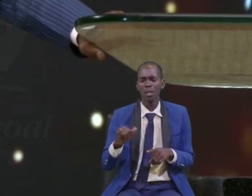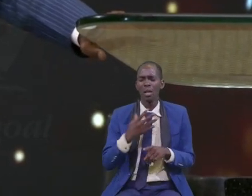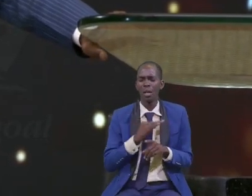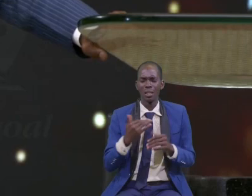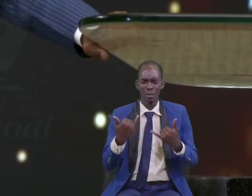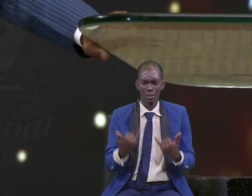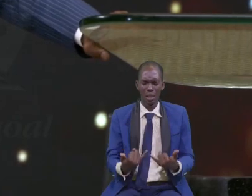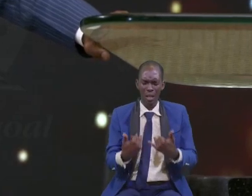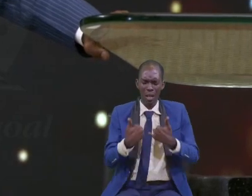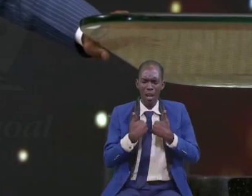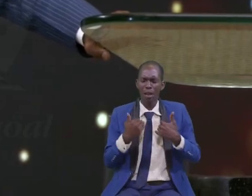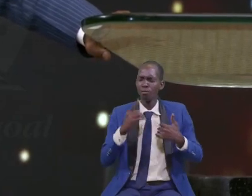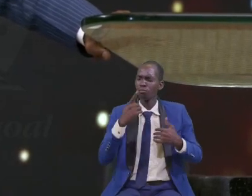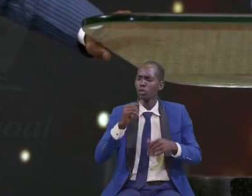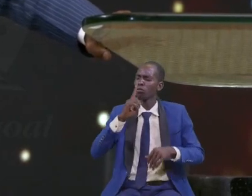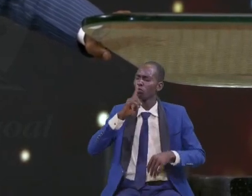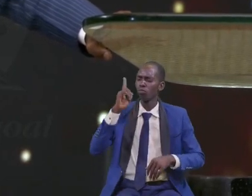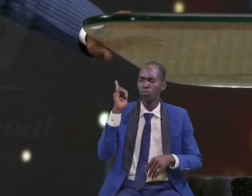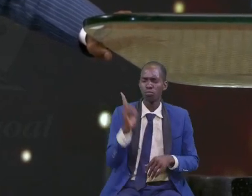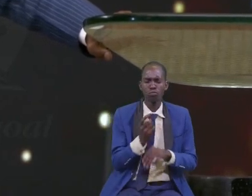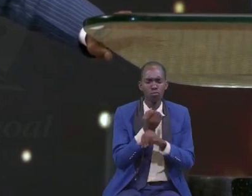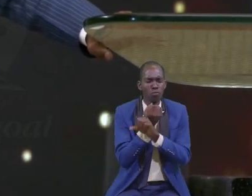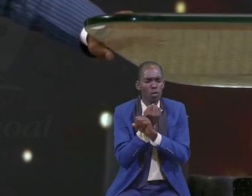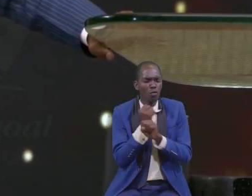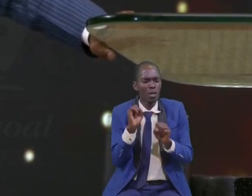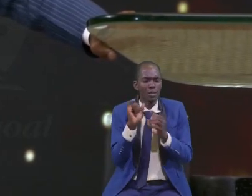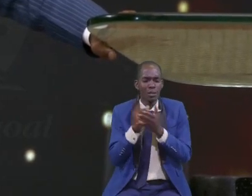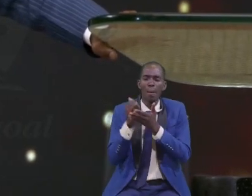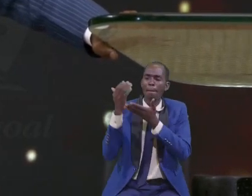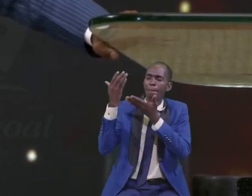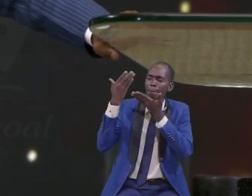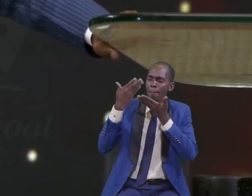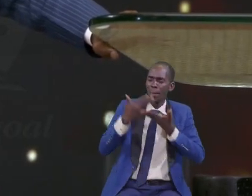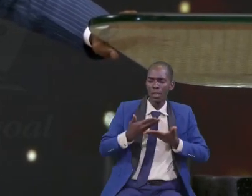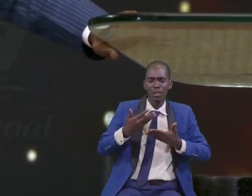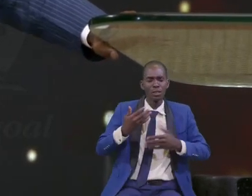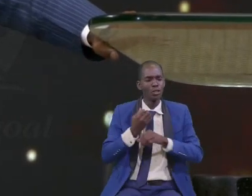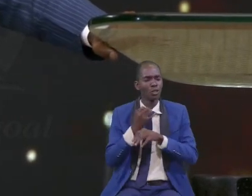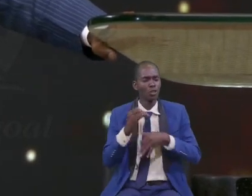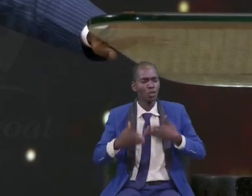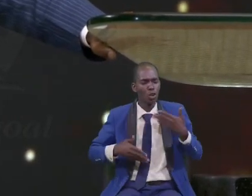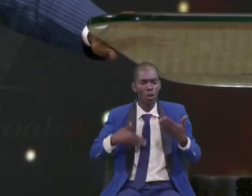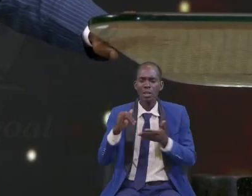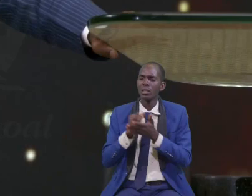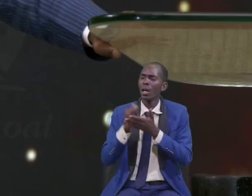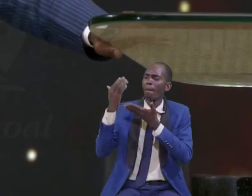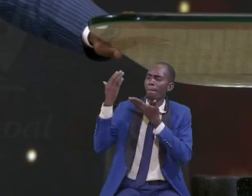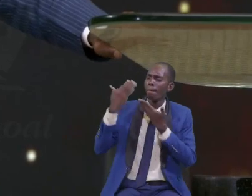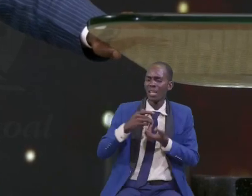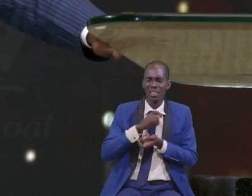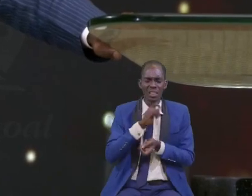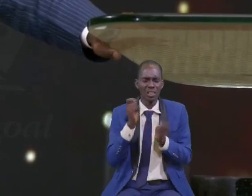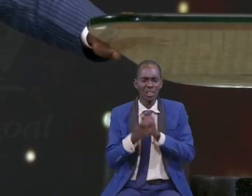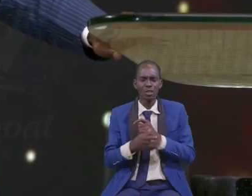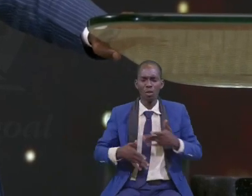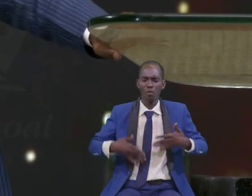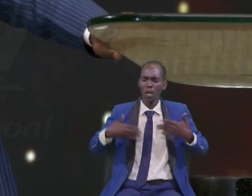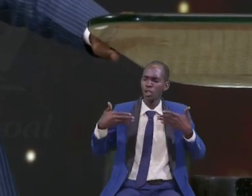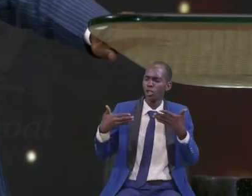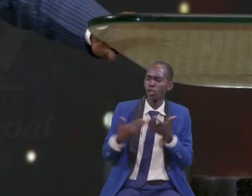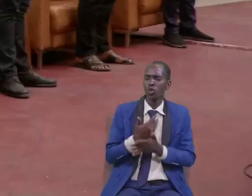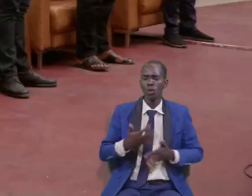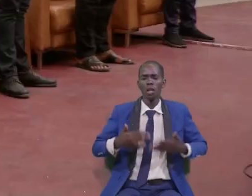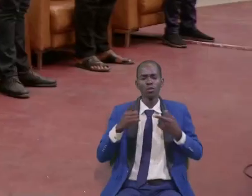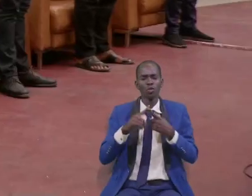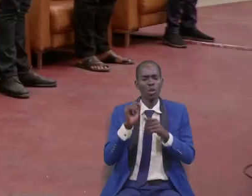real salvation that brings joy, that brings transformation, that brings new life into every one of us